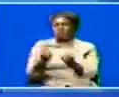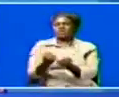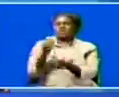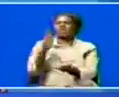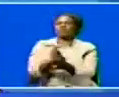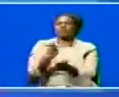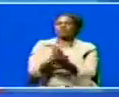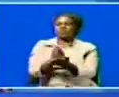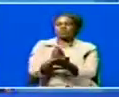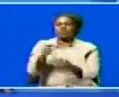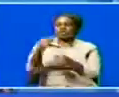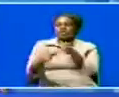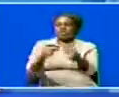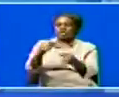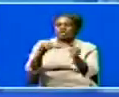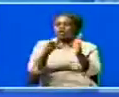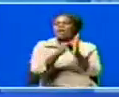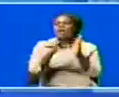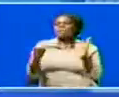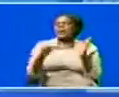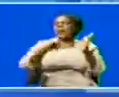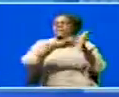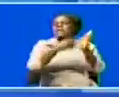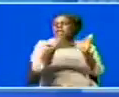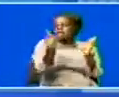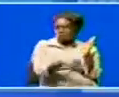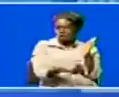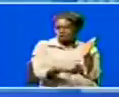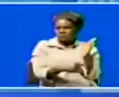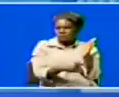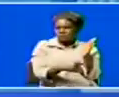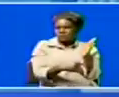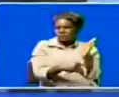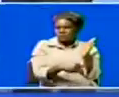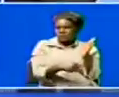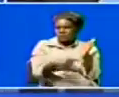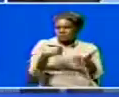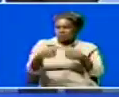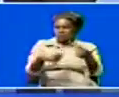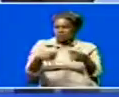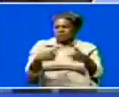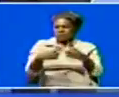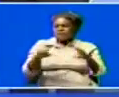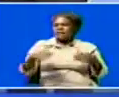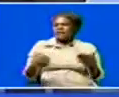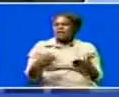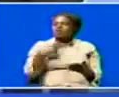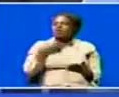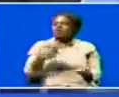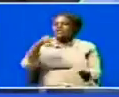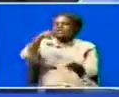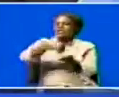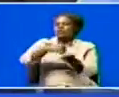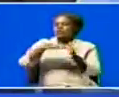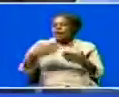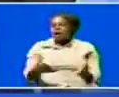That is generational impact. What does that really mean? So how do we engage with that process? Mm-hmm. How do we get our voices heard? How do we